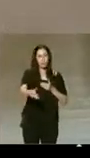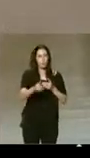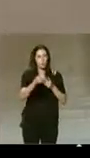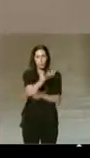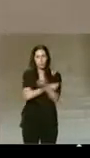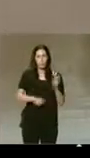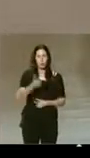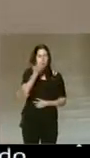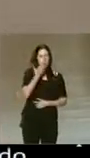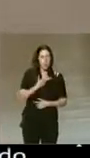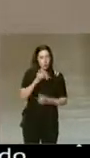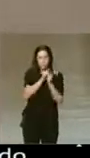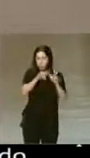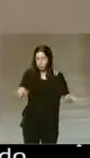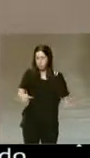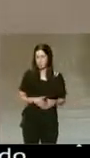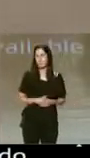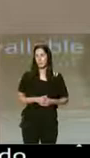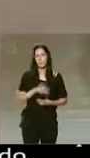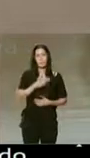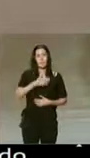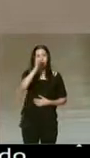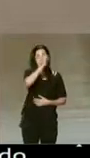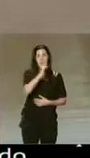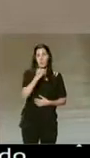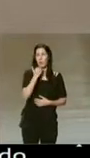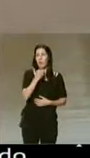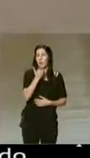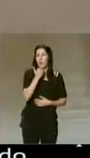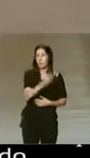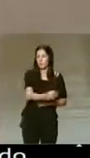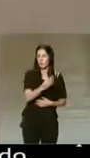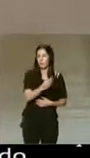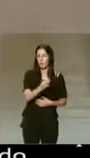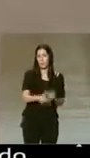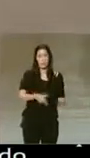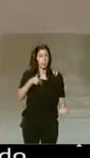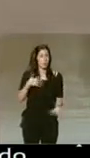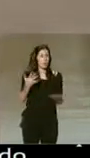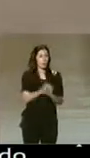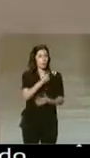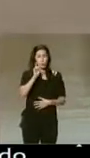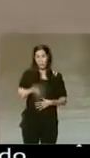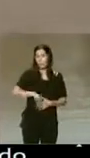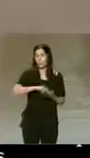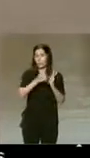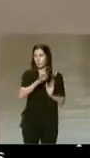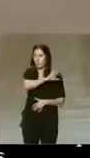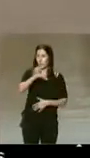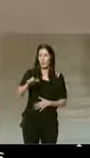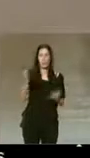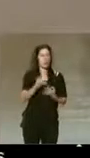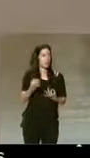it available for the general audience. I think that is really one of the best practices that all these European